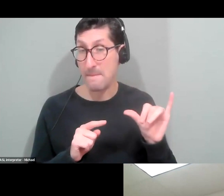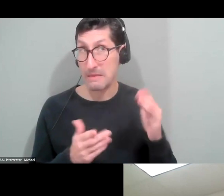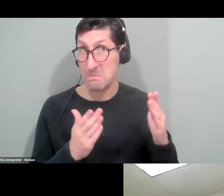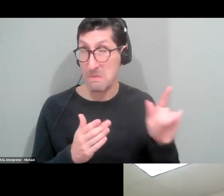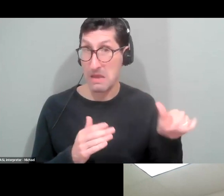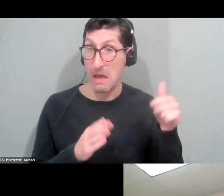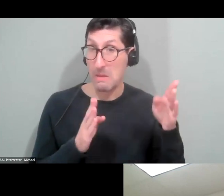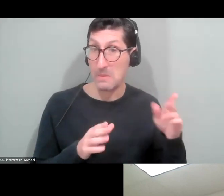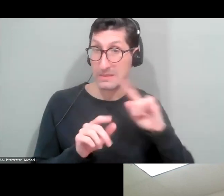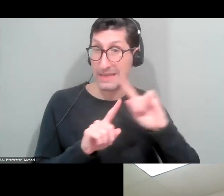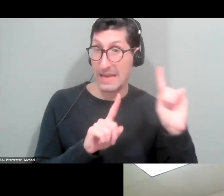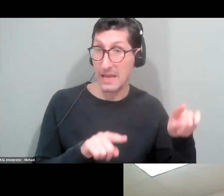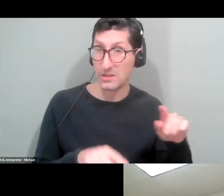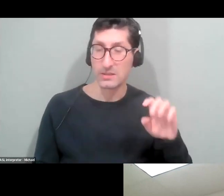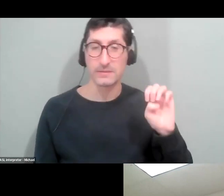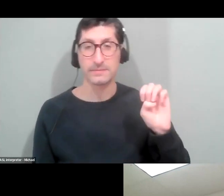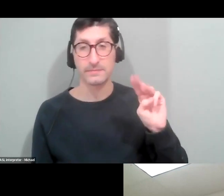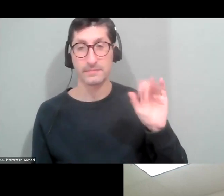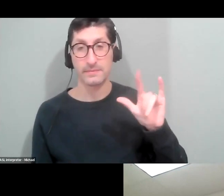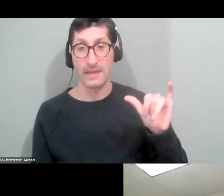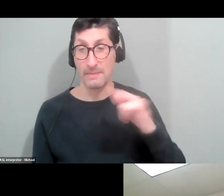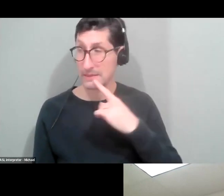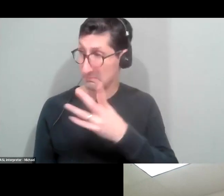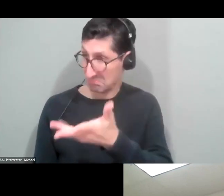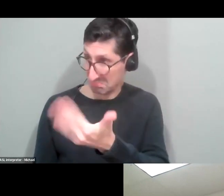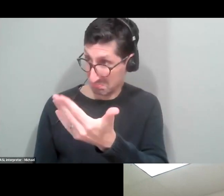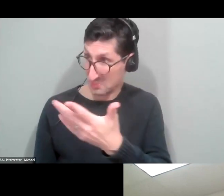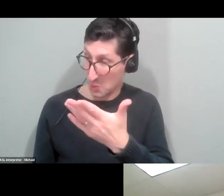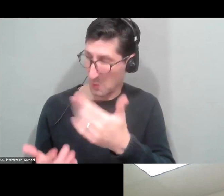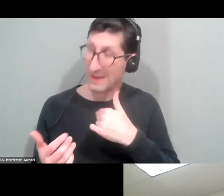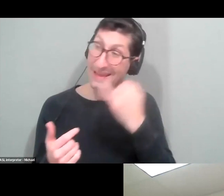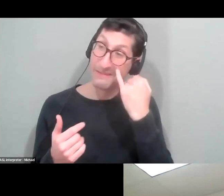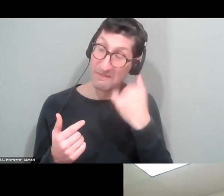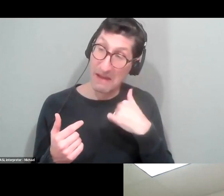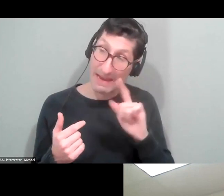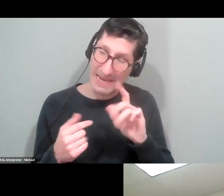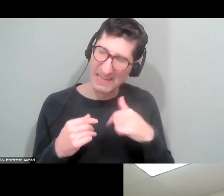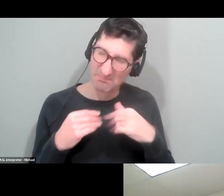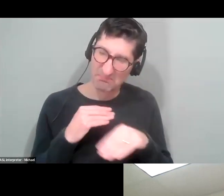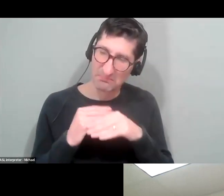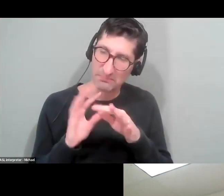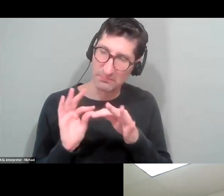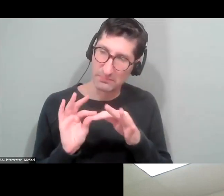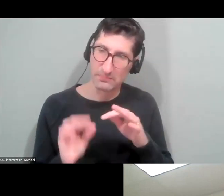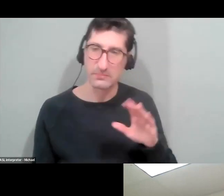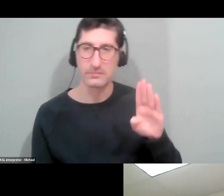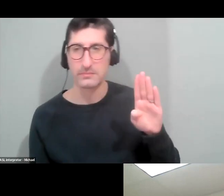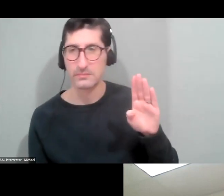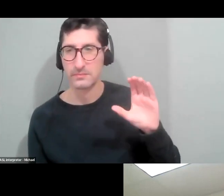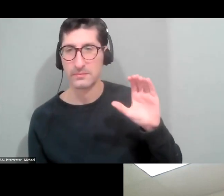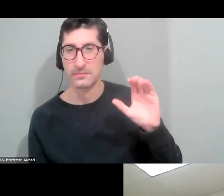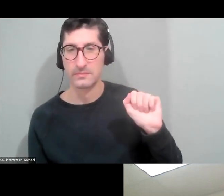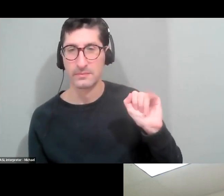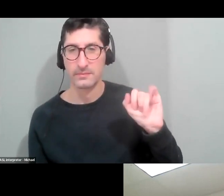me. You can give your best shot, and I can supplement as needed. Okay. So this is just based on one round